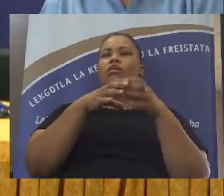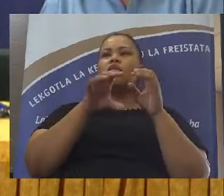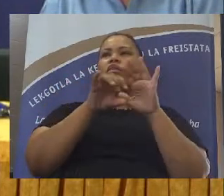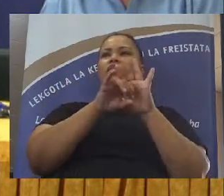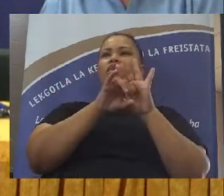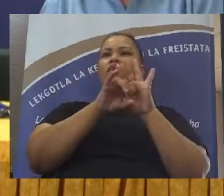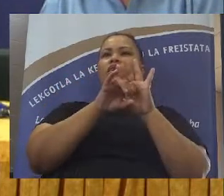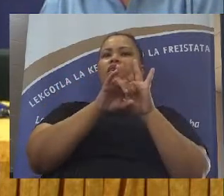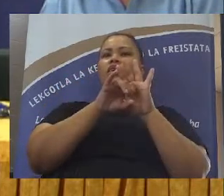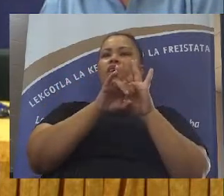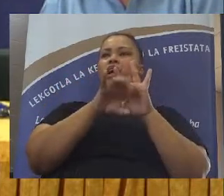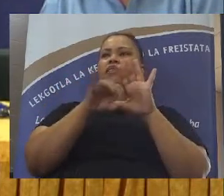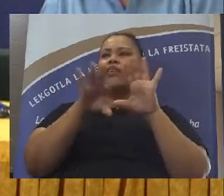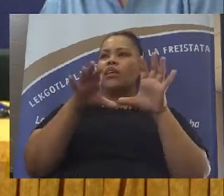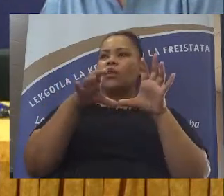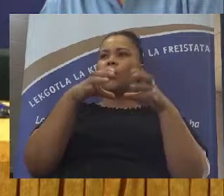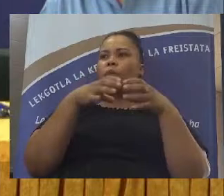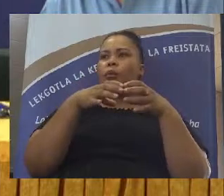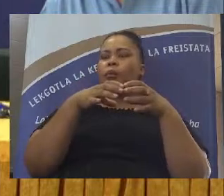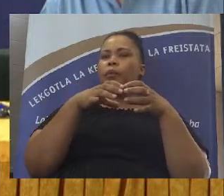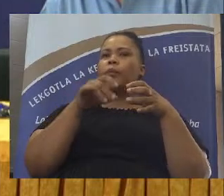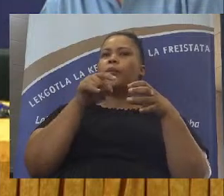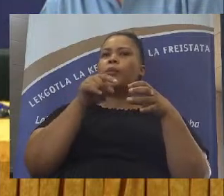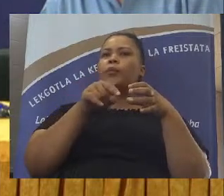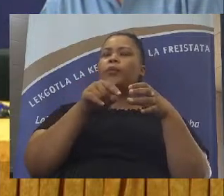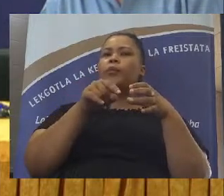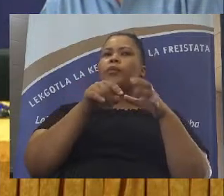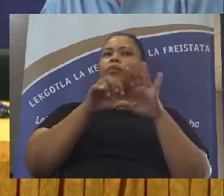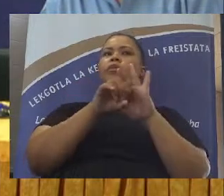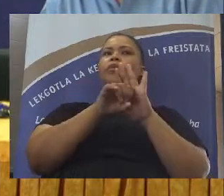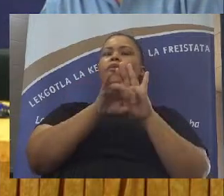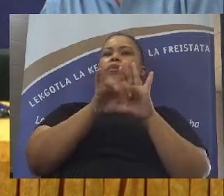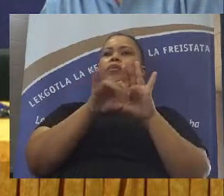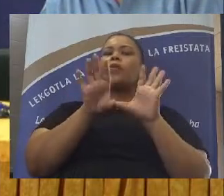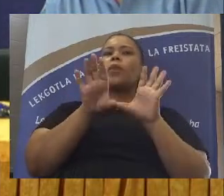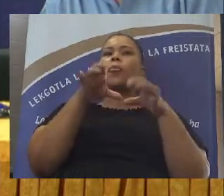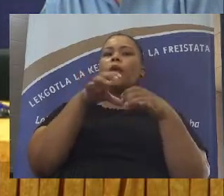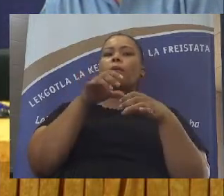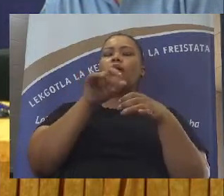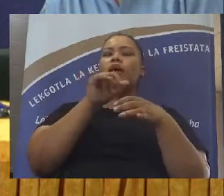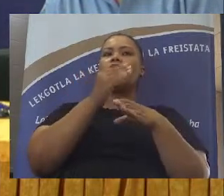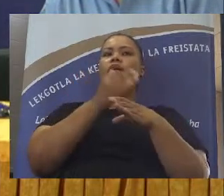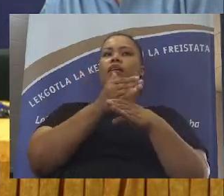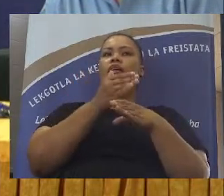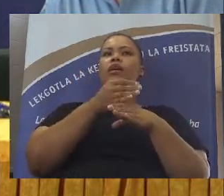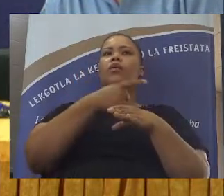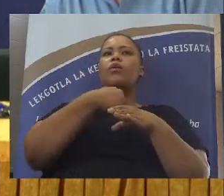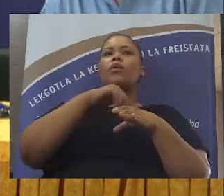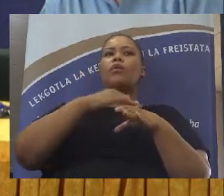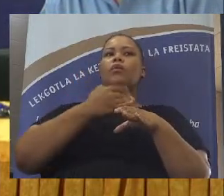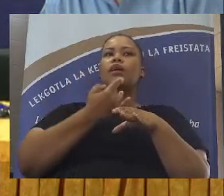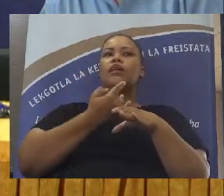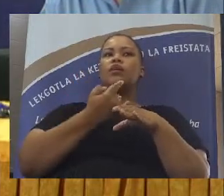Advisory Body. And one of the functions of that advisory body, what we want to put up is that